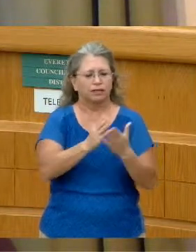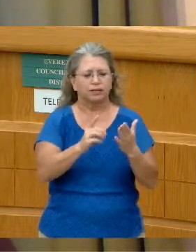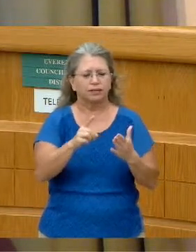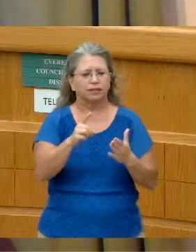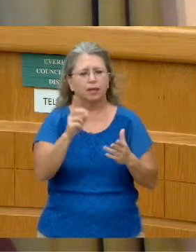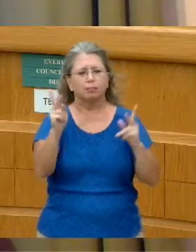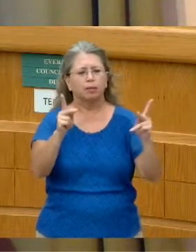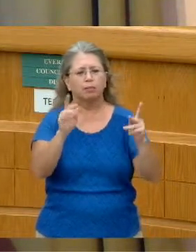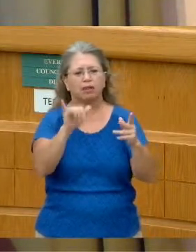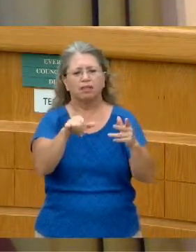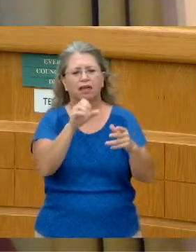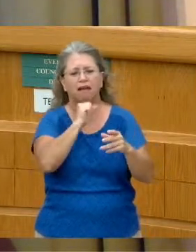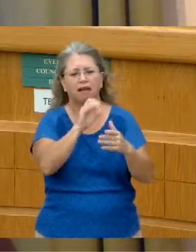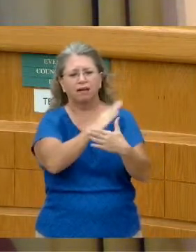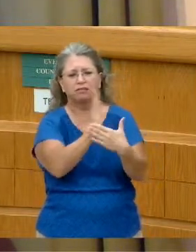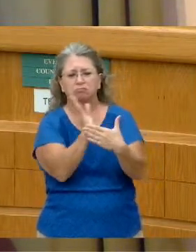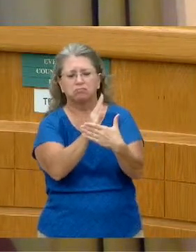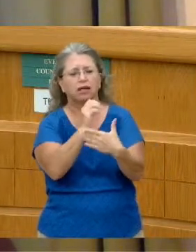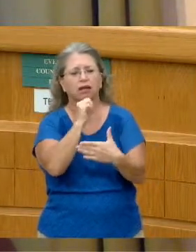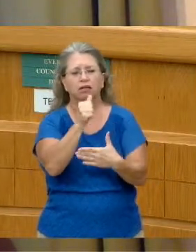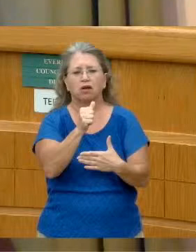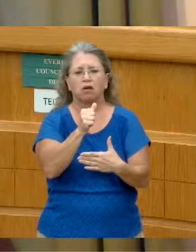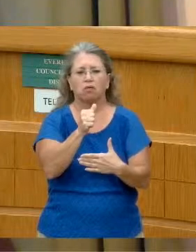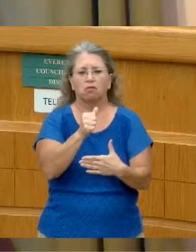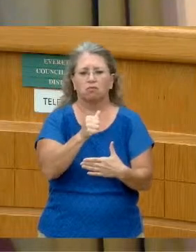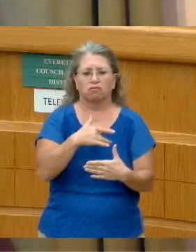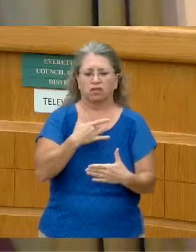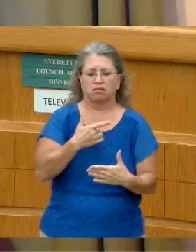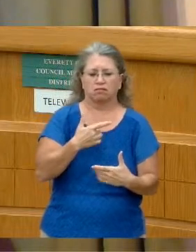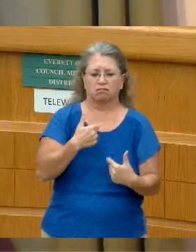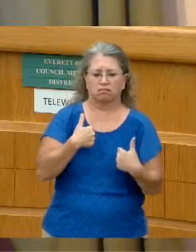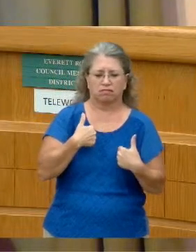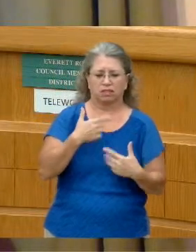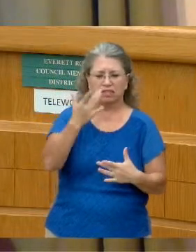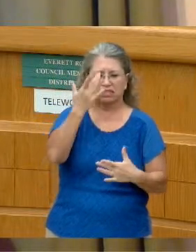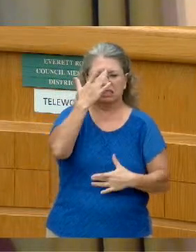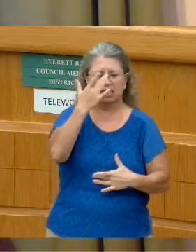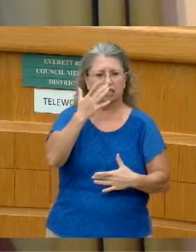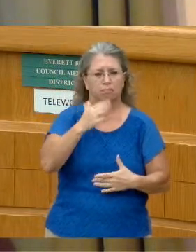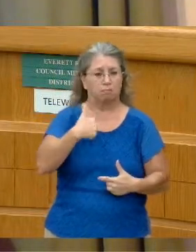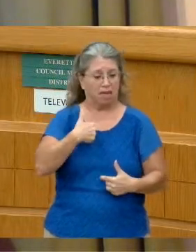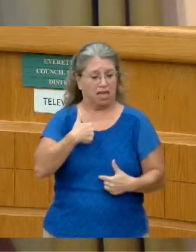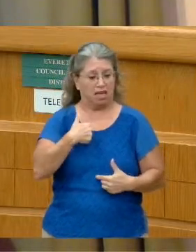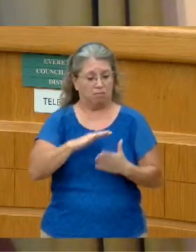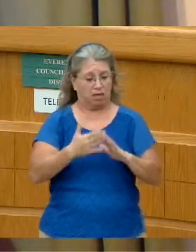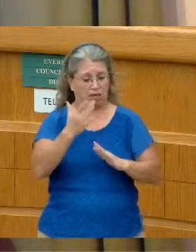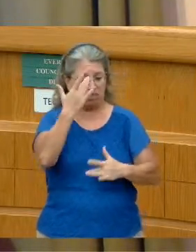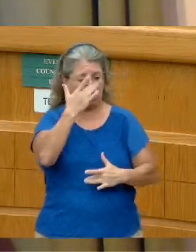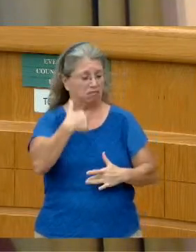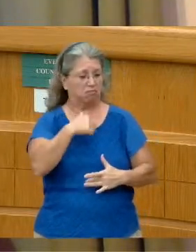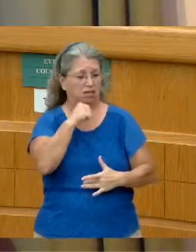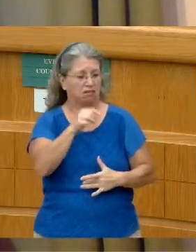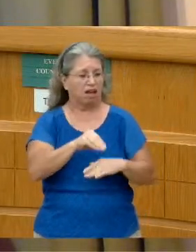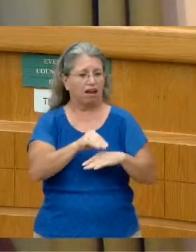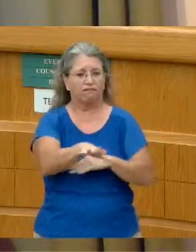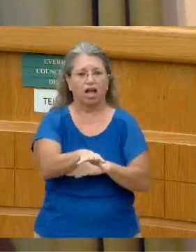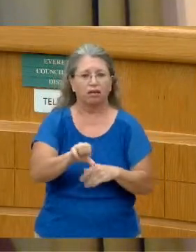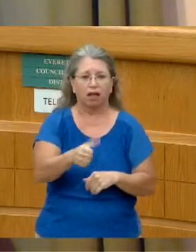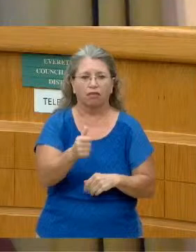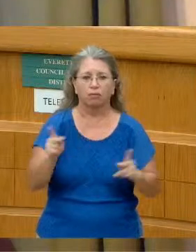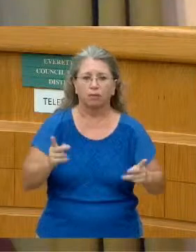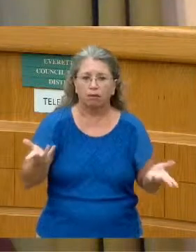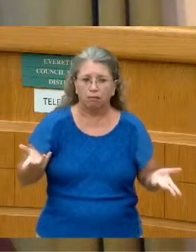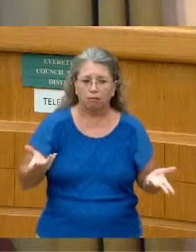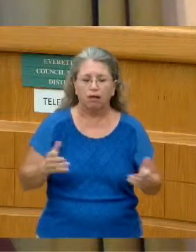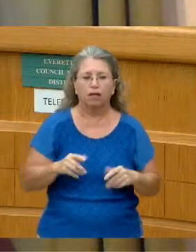that them getting sick has any impact on others. So again, I'm going to ask if you have children that are teenagers